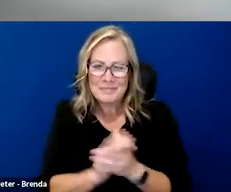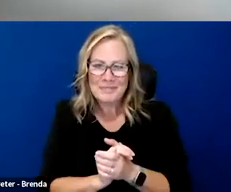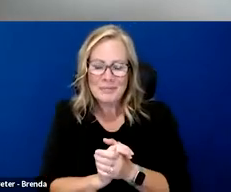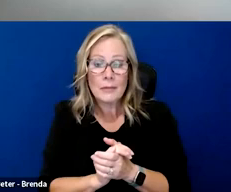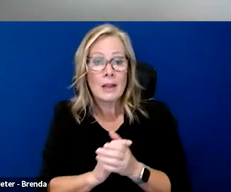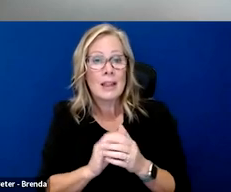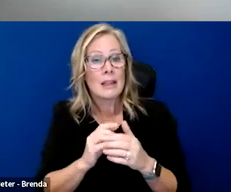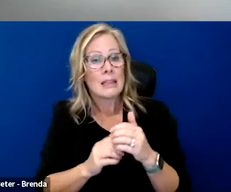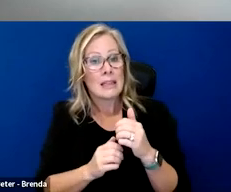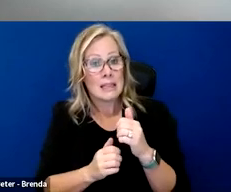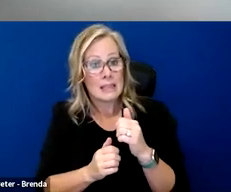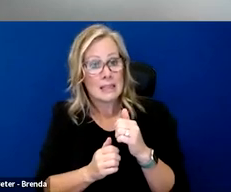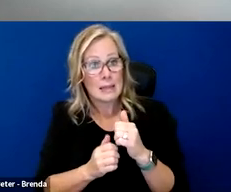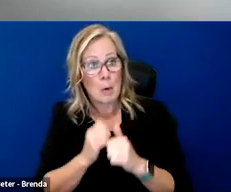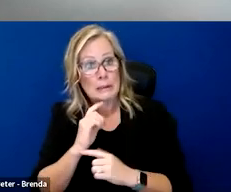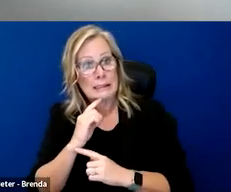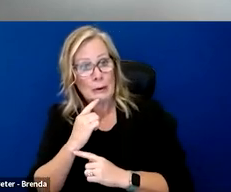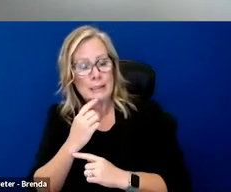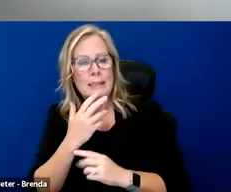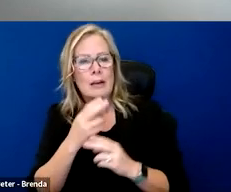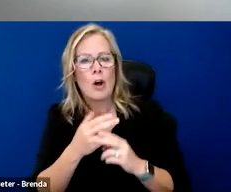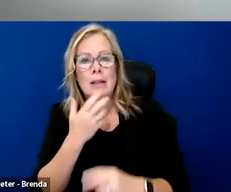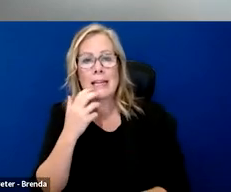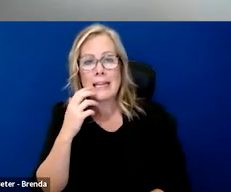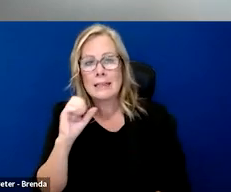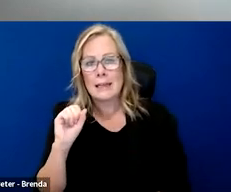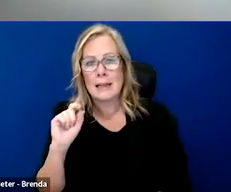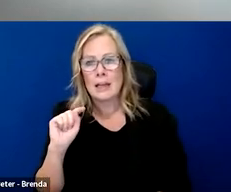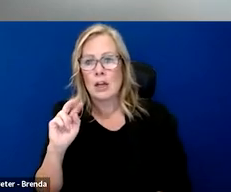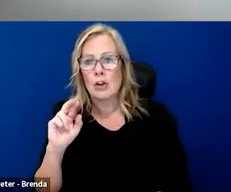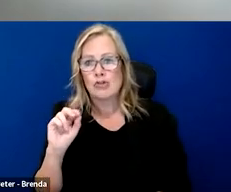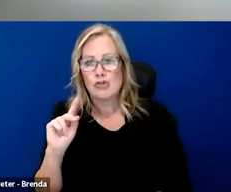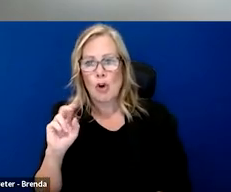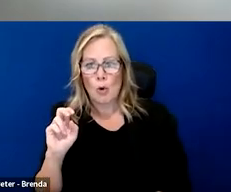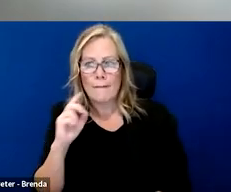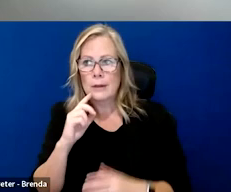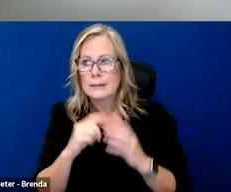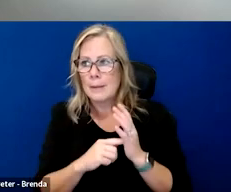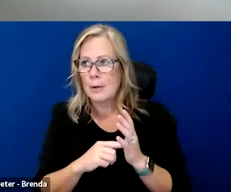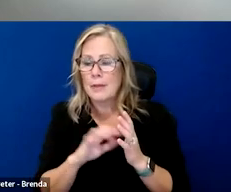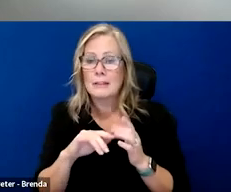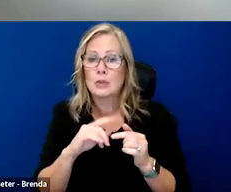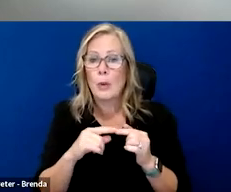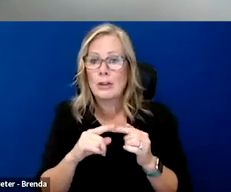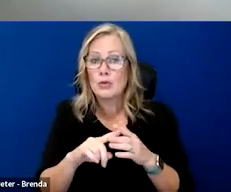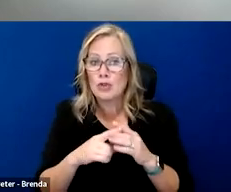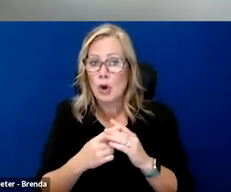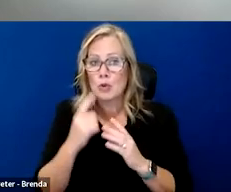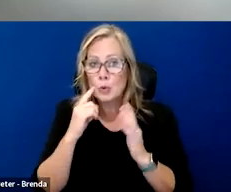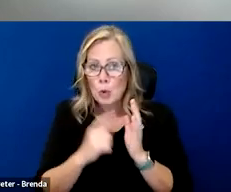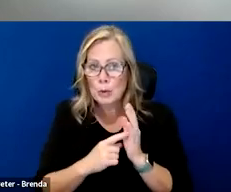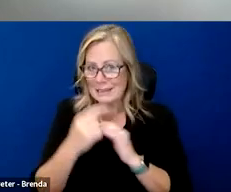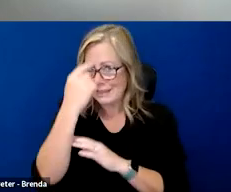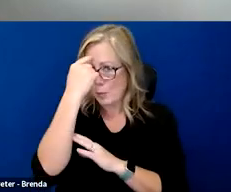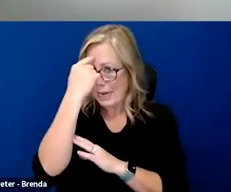we refer to heat stroke, this is usually used to describe as a shorthand for when we see severe and neurological symptoms, or really